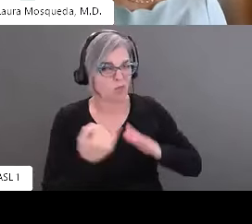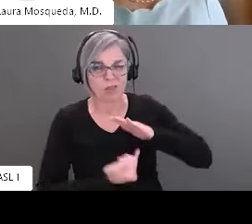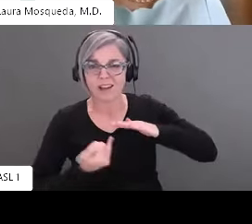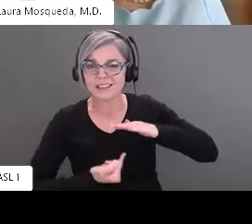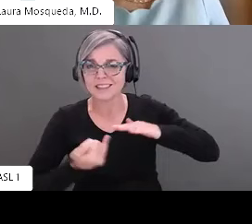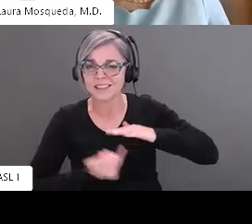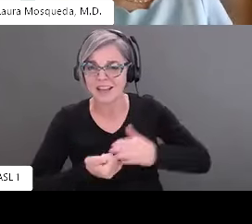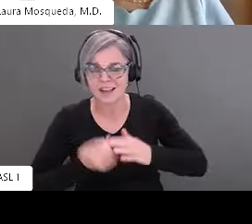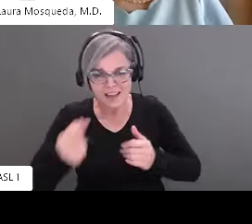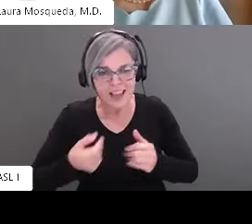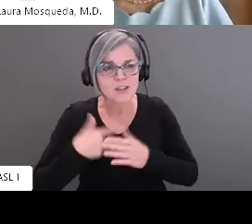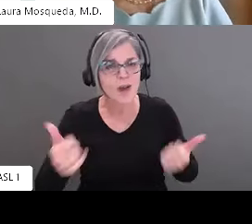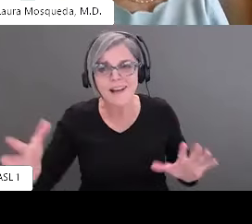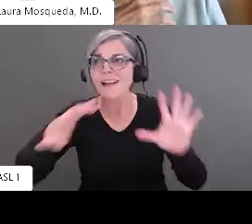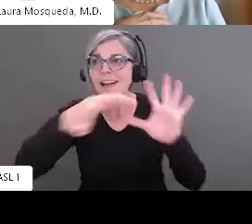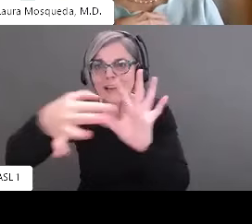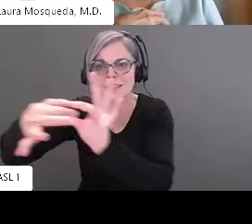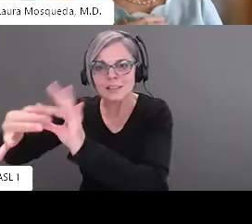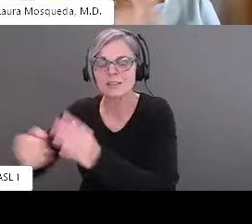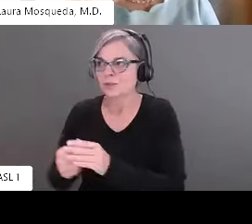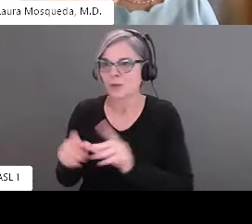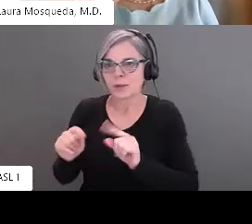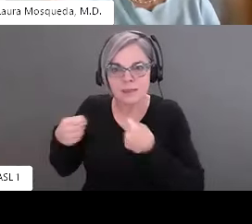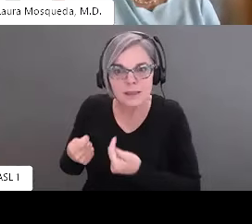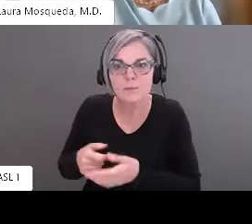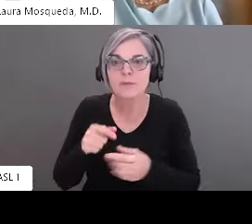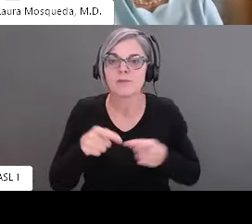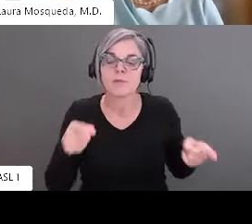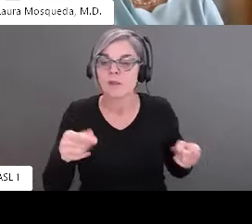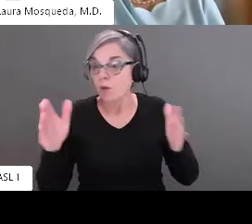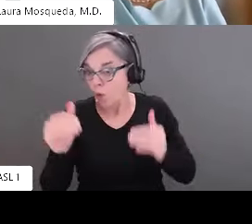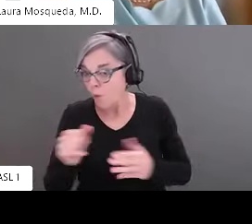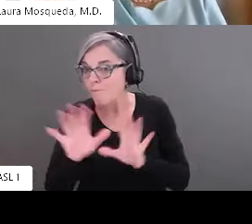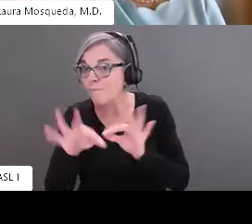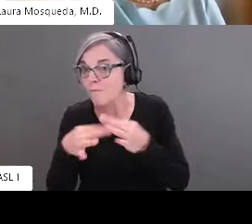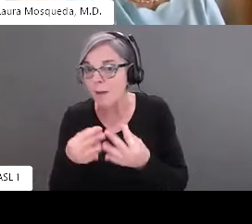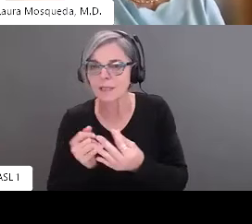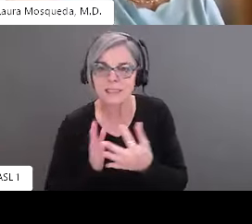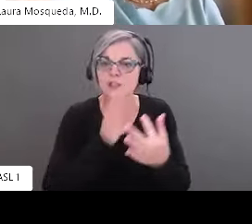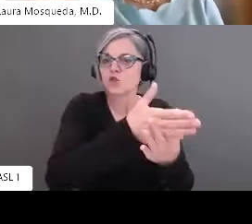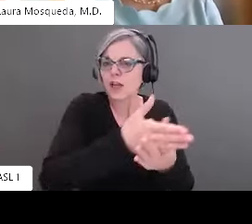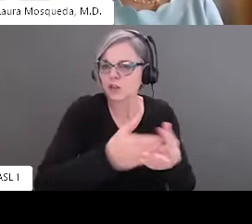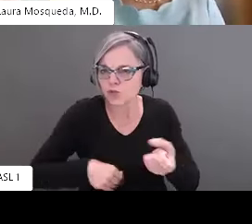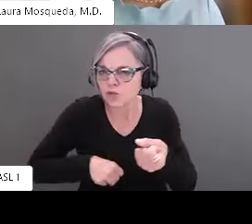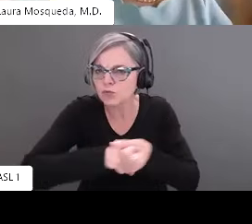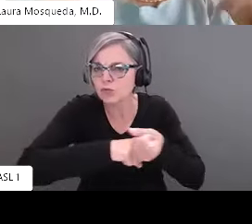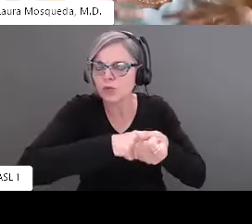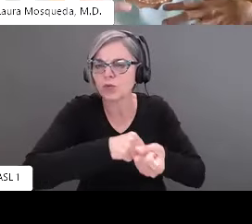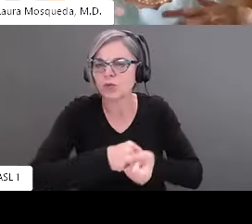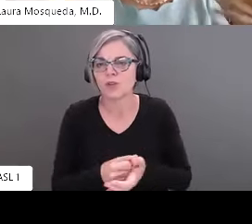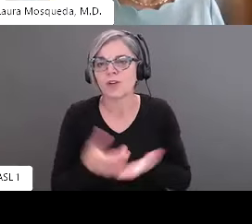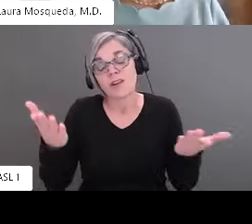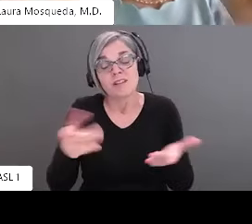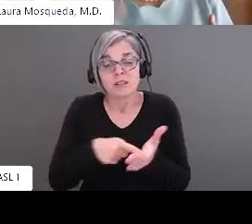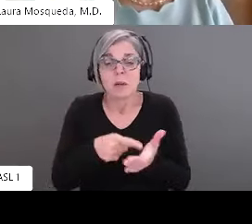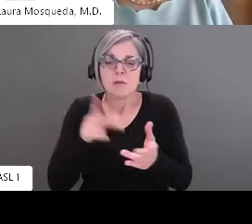all exactly right. Family intervention. Sometimes people say this about their stepchildren, but when you actually bring them